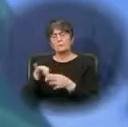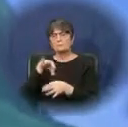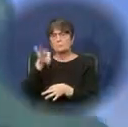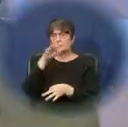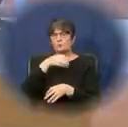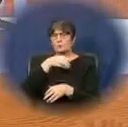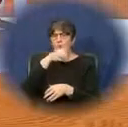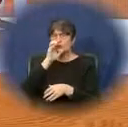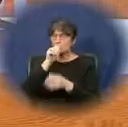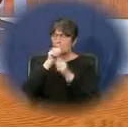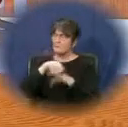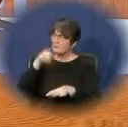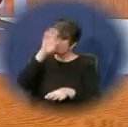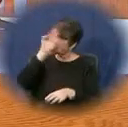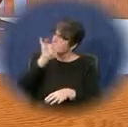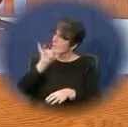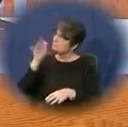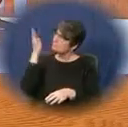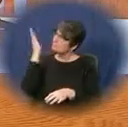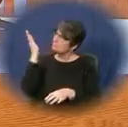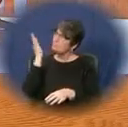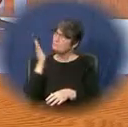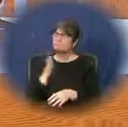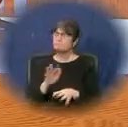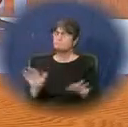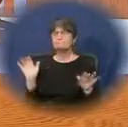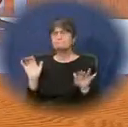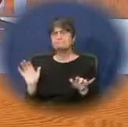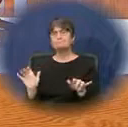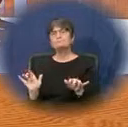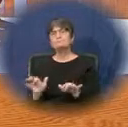spiritual drink. Blessed be God forever.